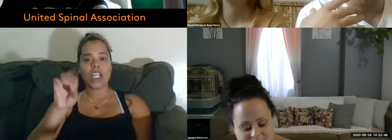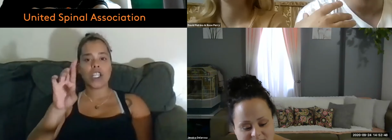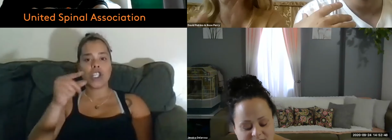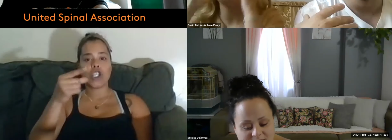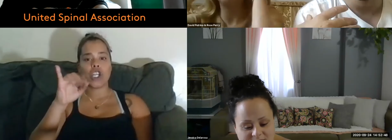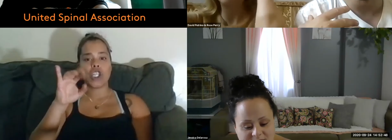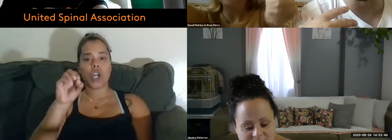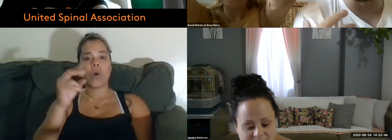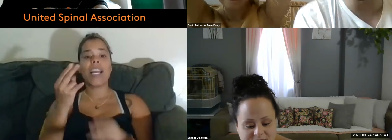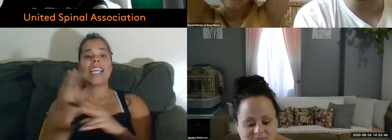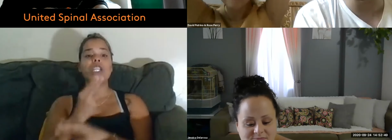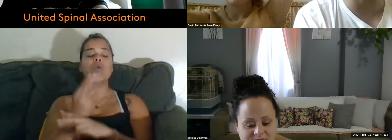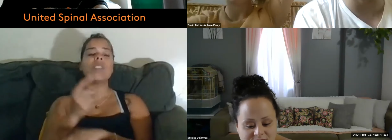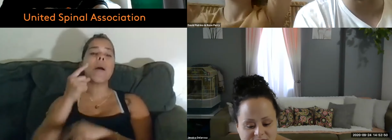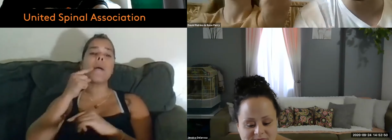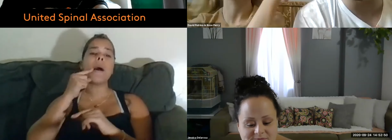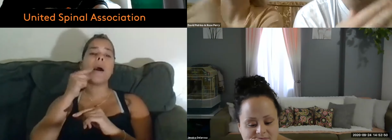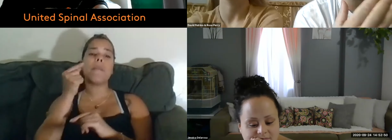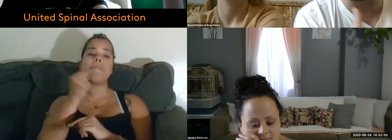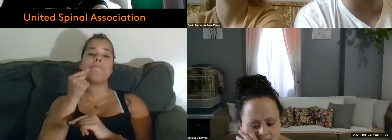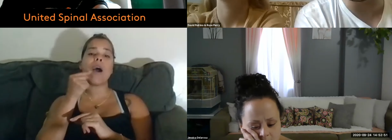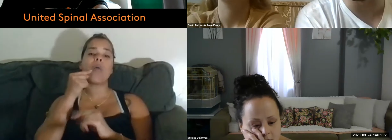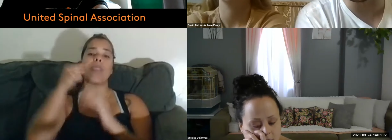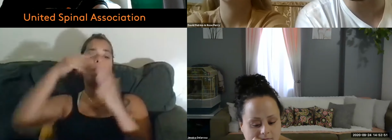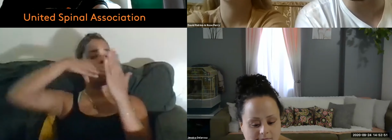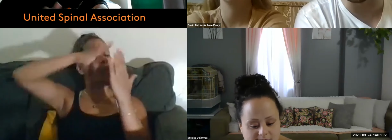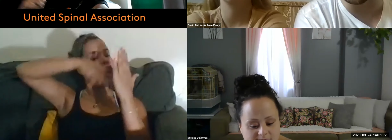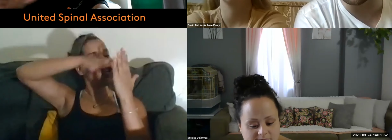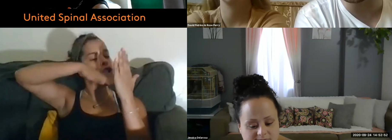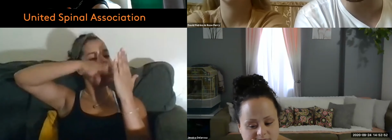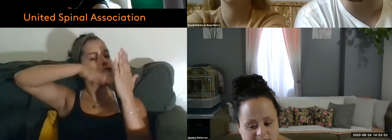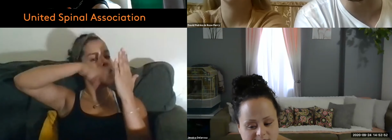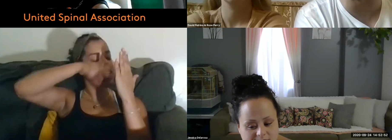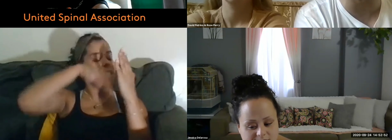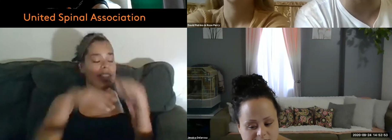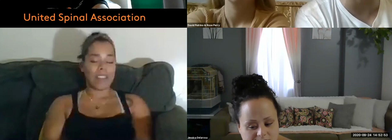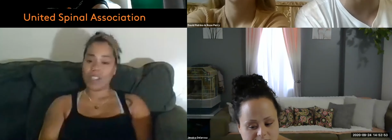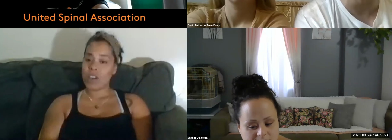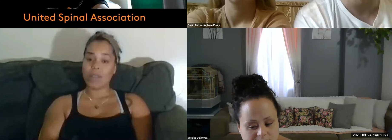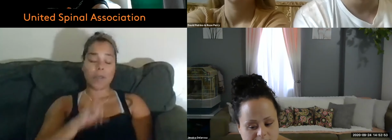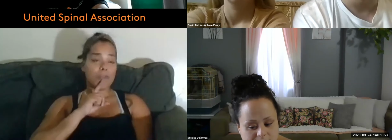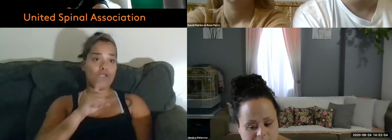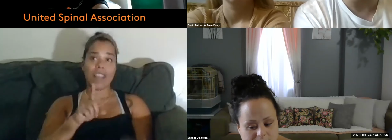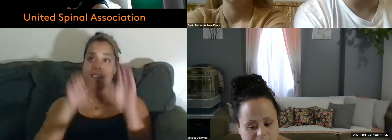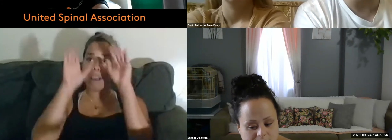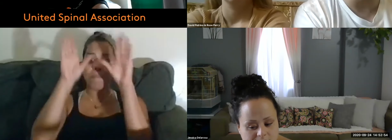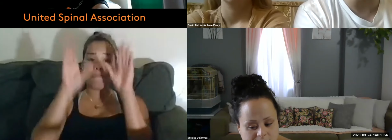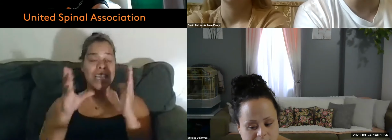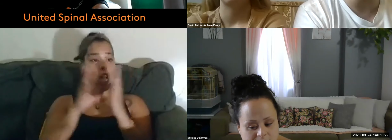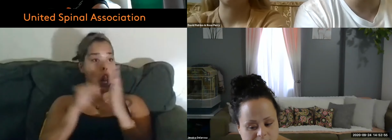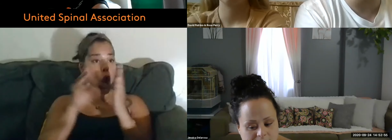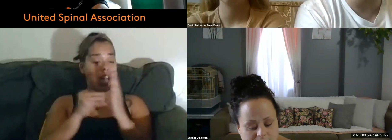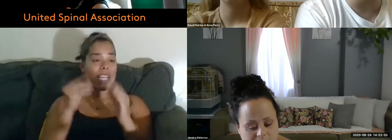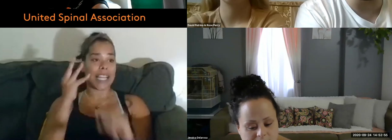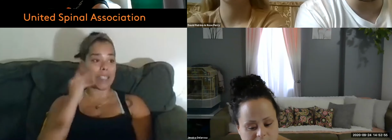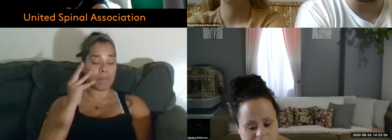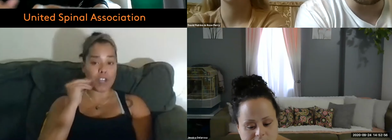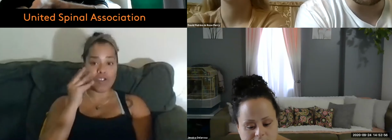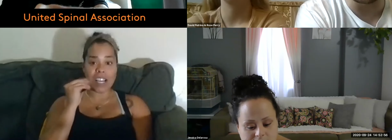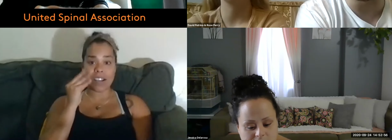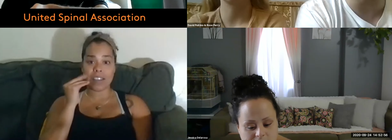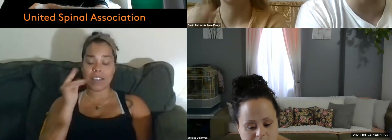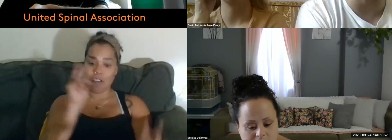And for me, it's just been such an amazing learning experience of how,